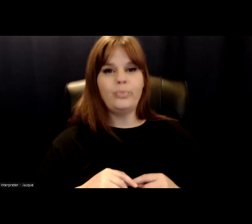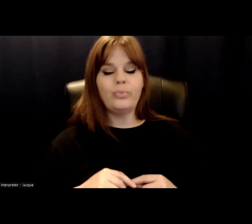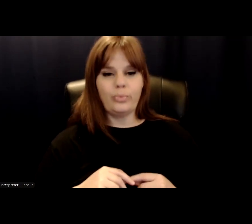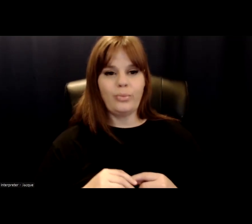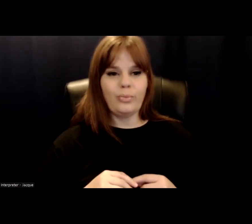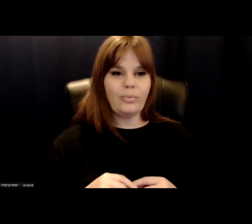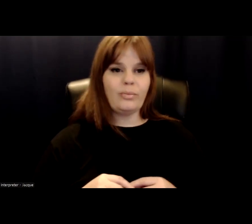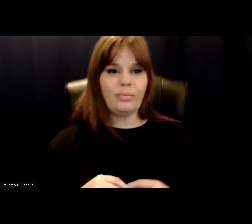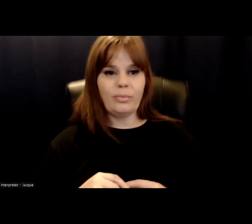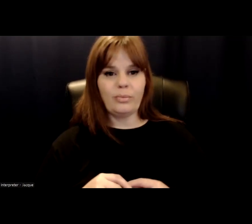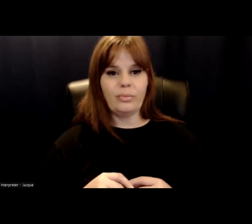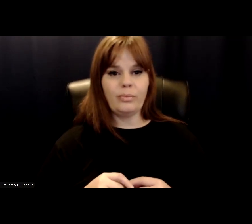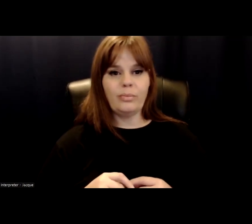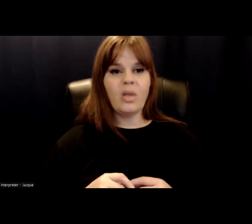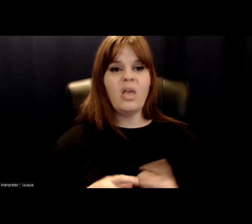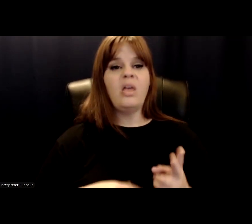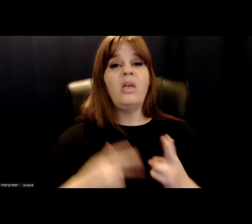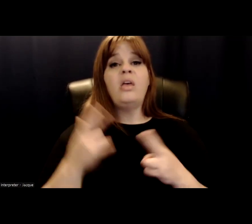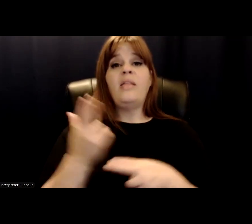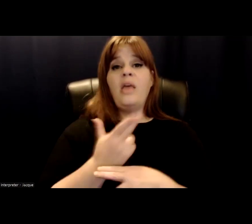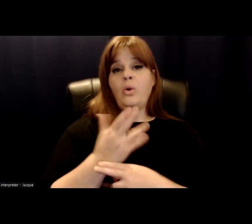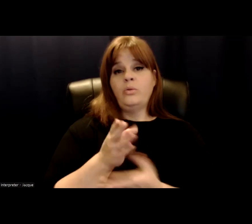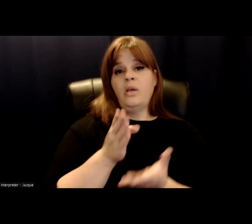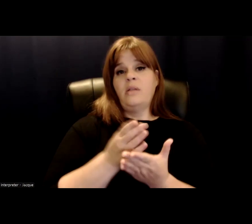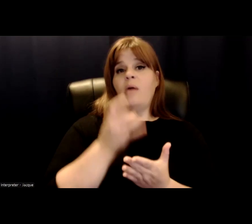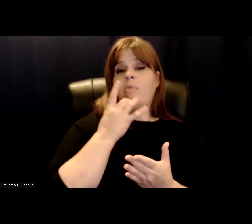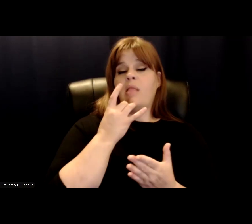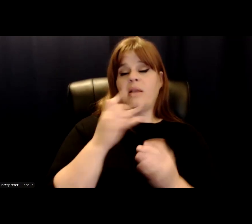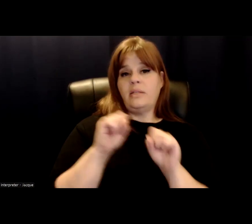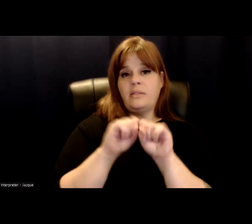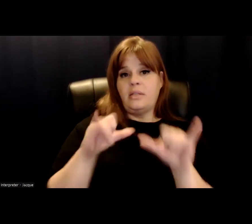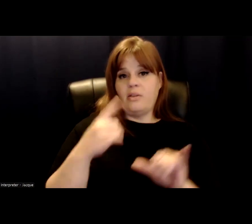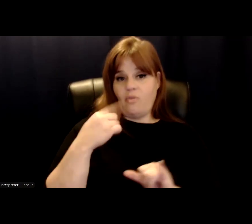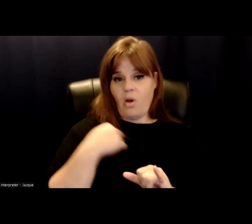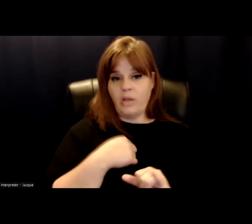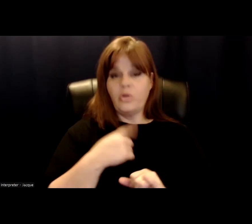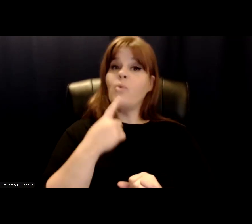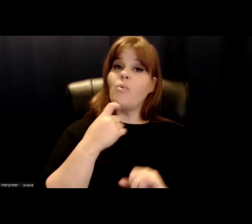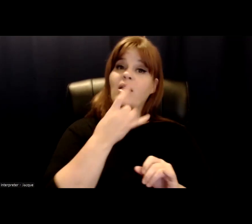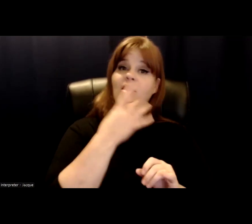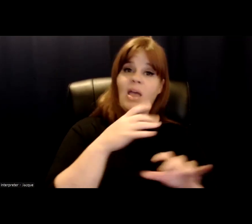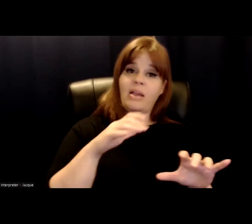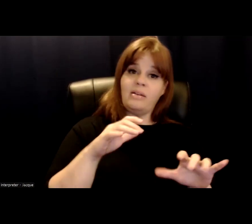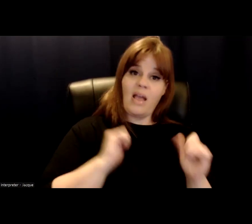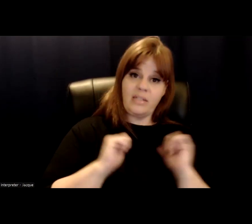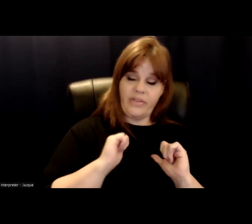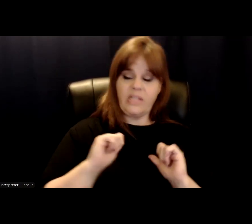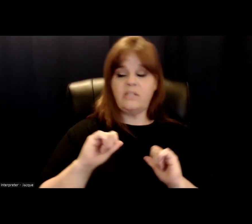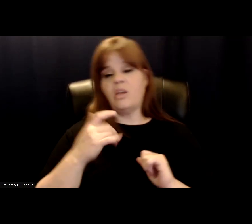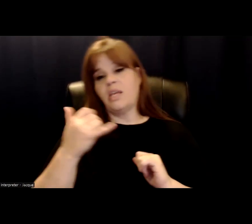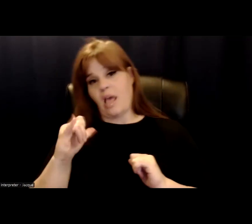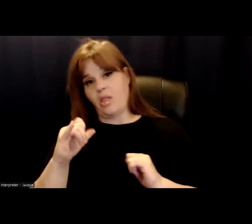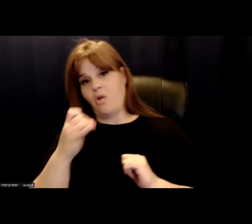They use a stoplight system for us. So there are red light activities, yellow light activities, and green